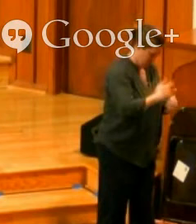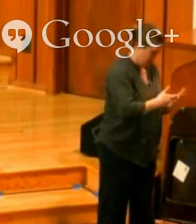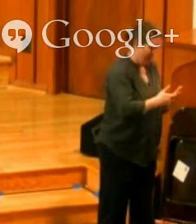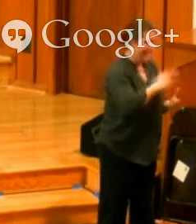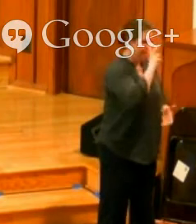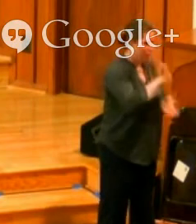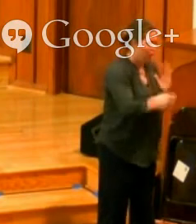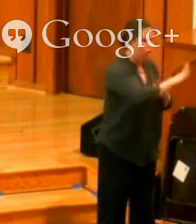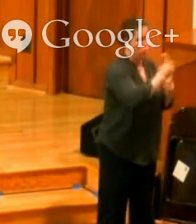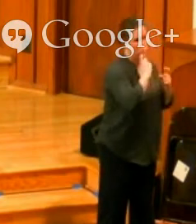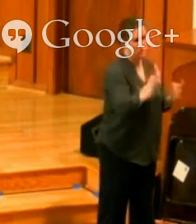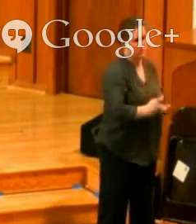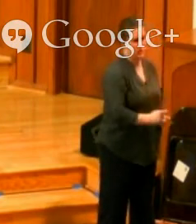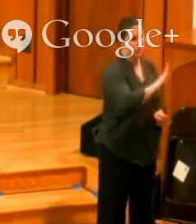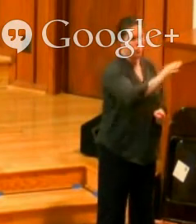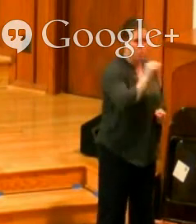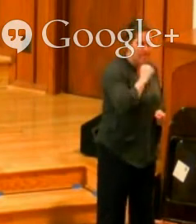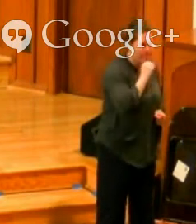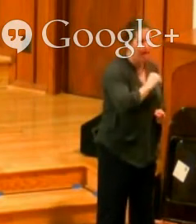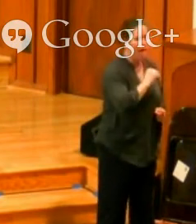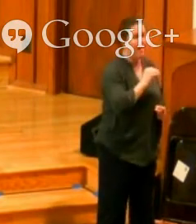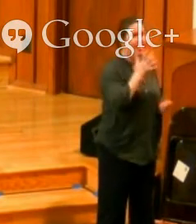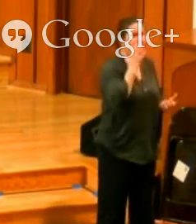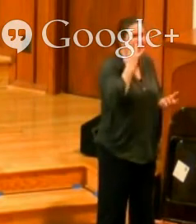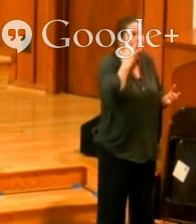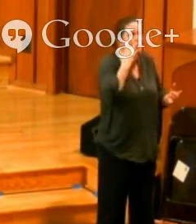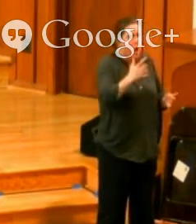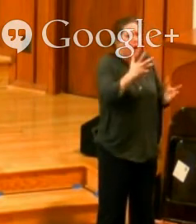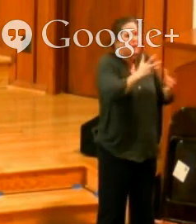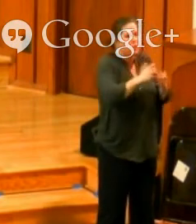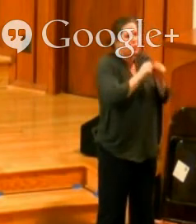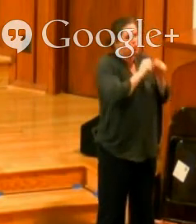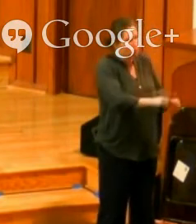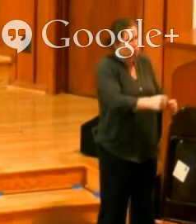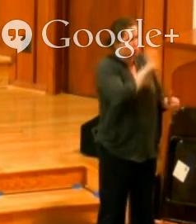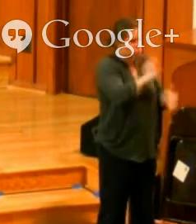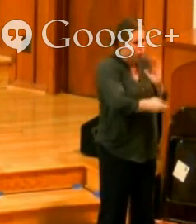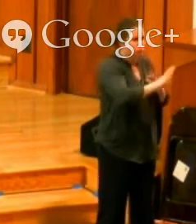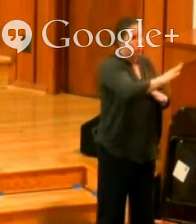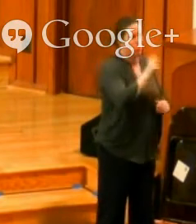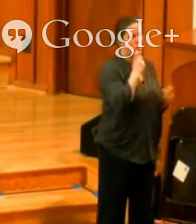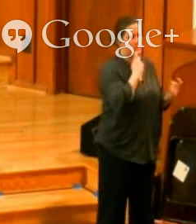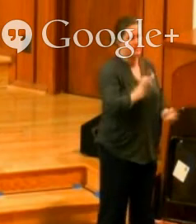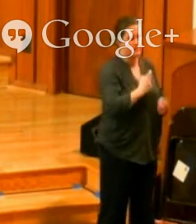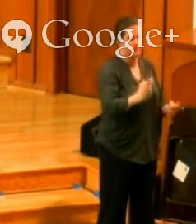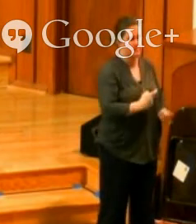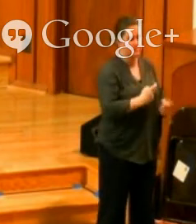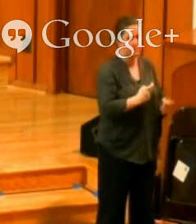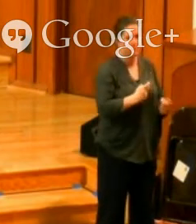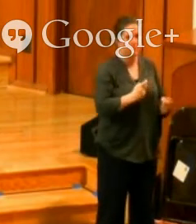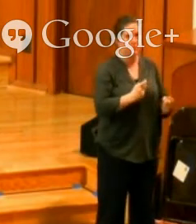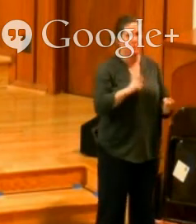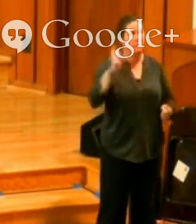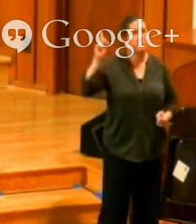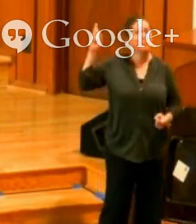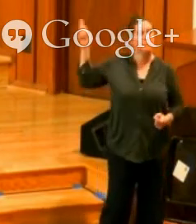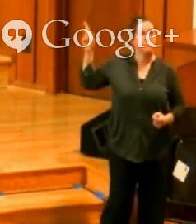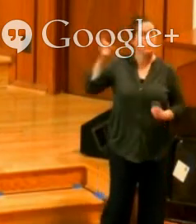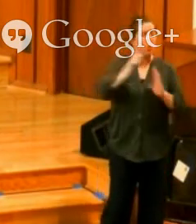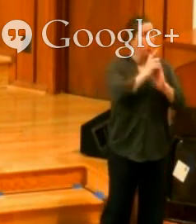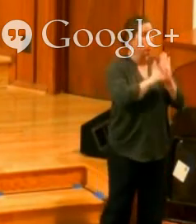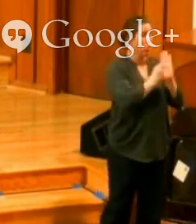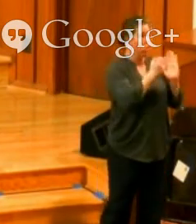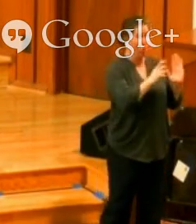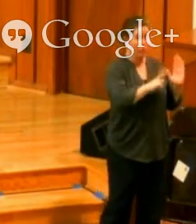sins. That's the very reason why he wants you to remain. Look what the Bible tells us about the law of God. It says the law of the Lord is